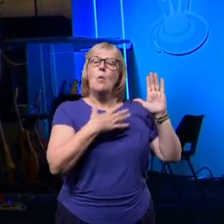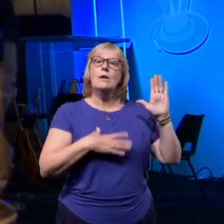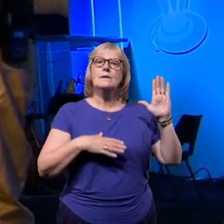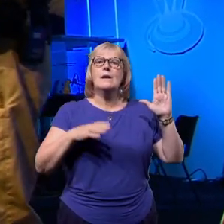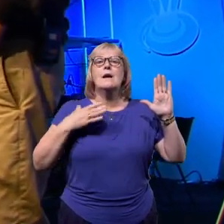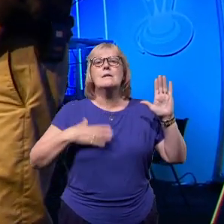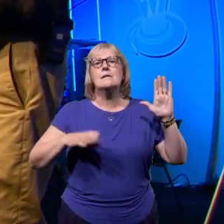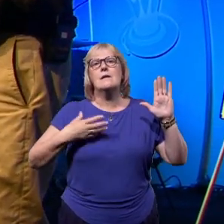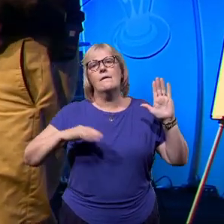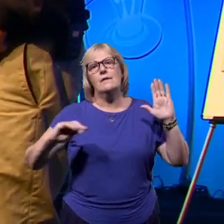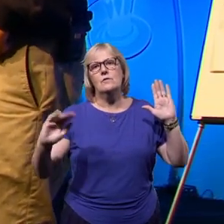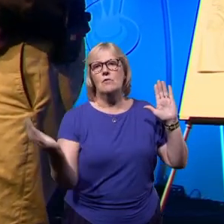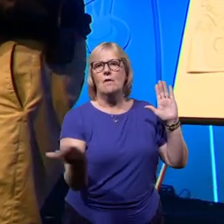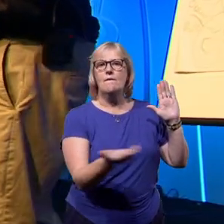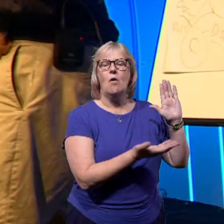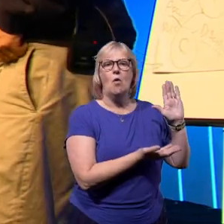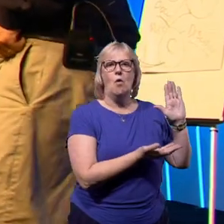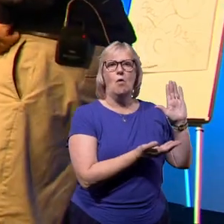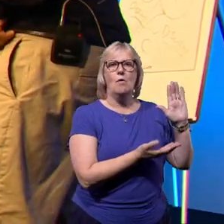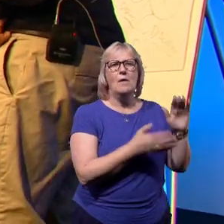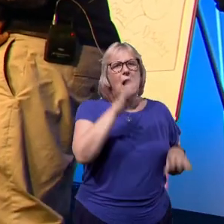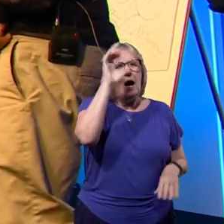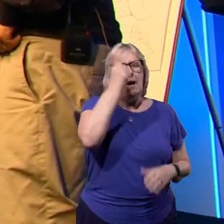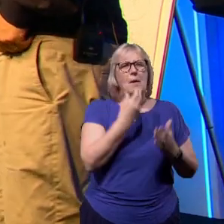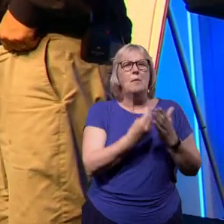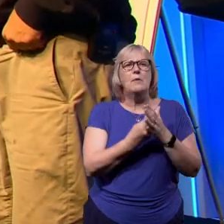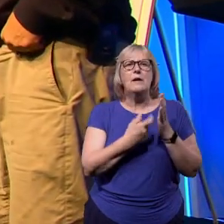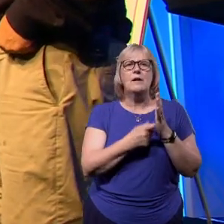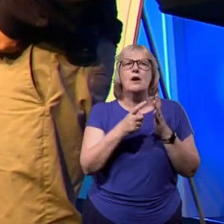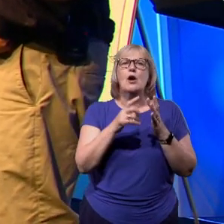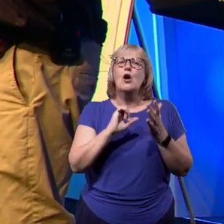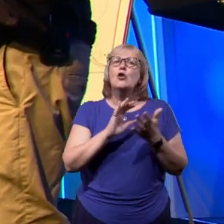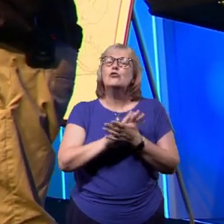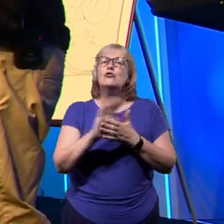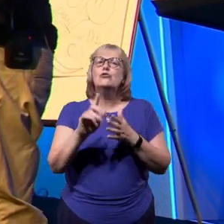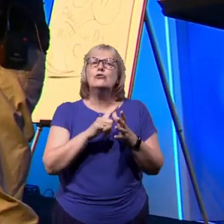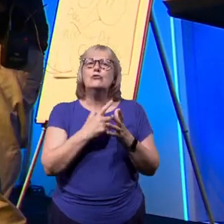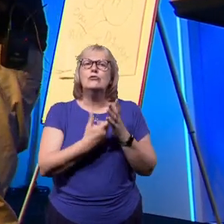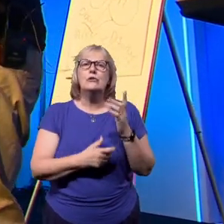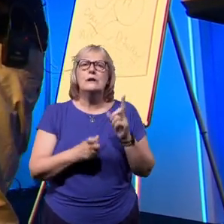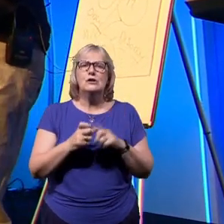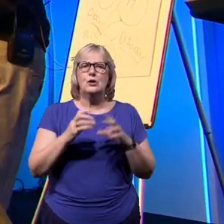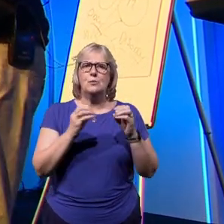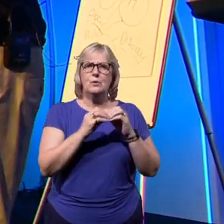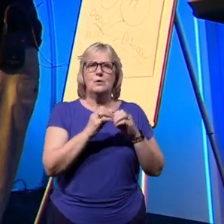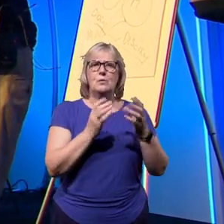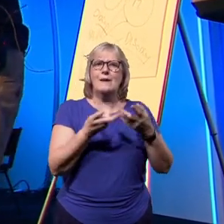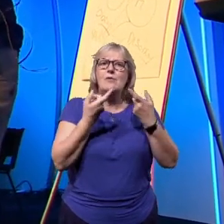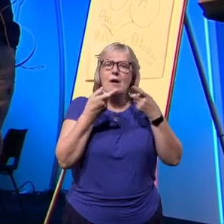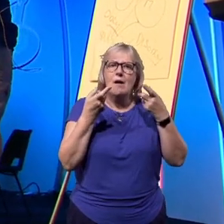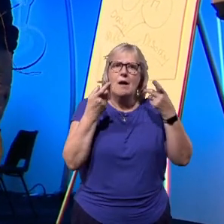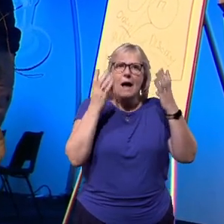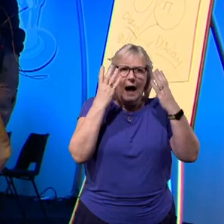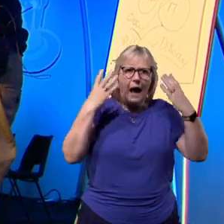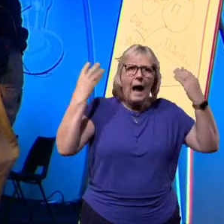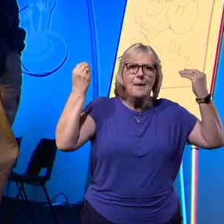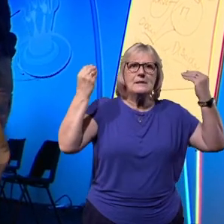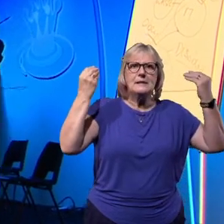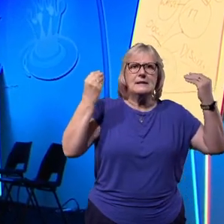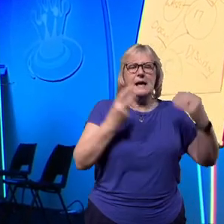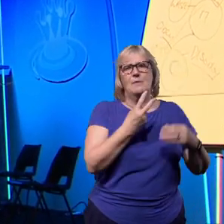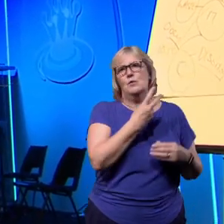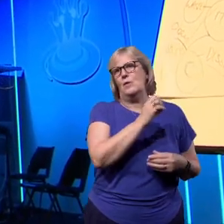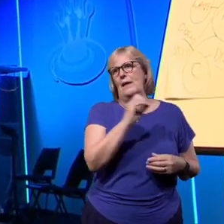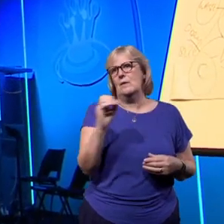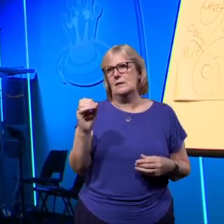all. I remember going with Richard Bewes, who was my previous boss at All Souls, to Amsterdam 2000. They'd never be able to do it now, post